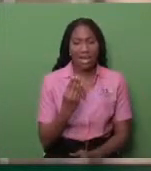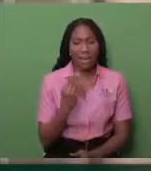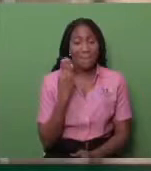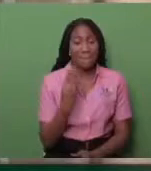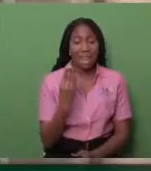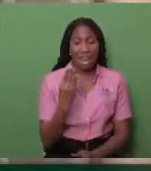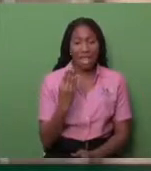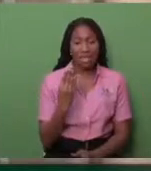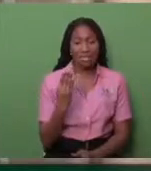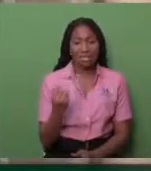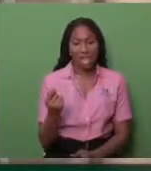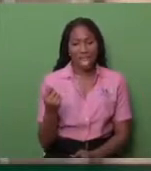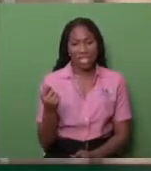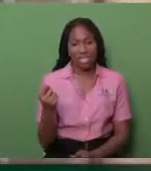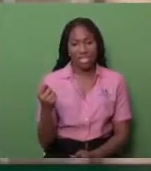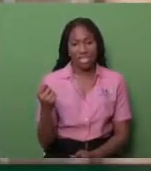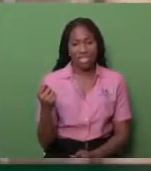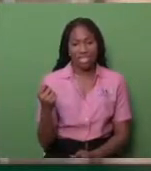$8 billion.